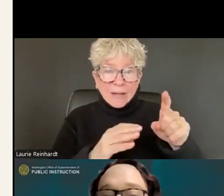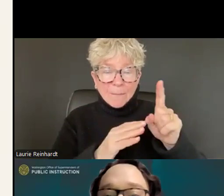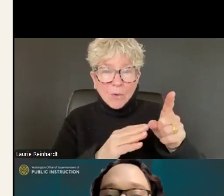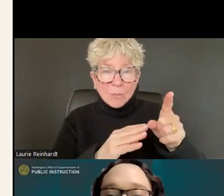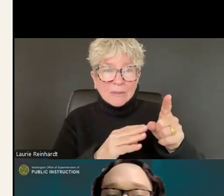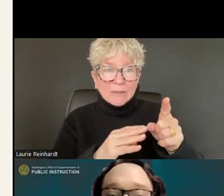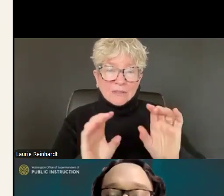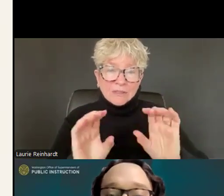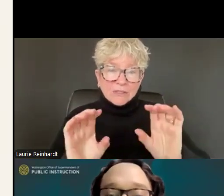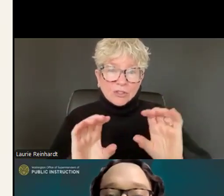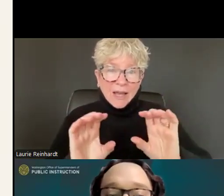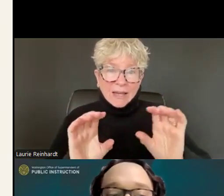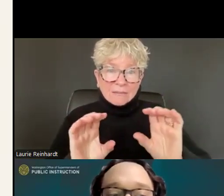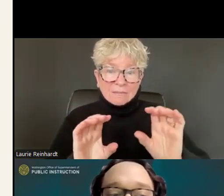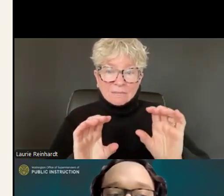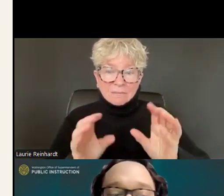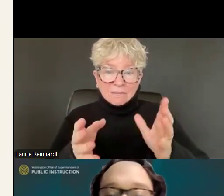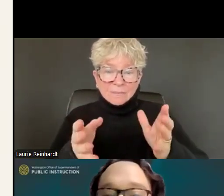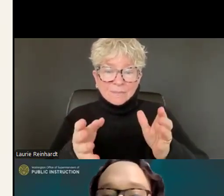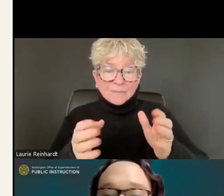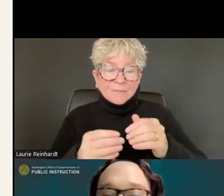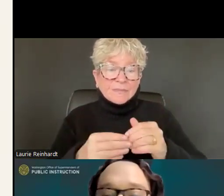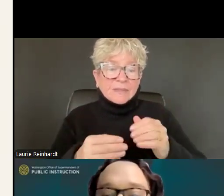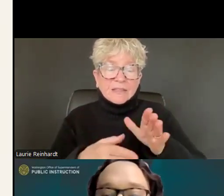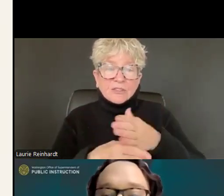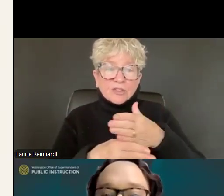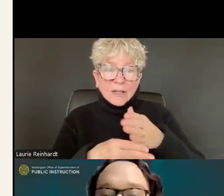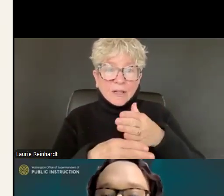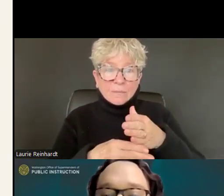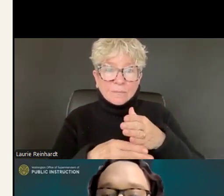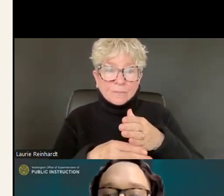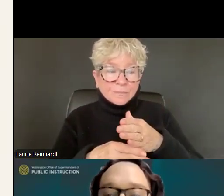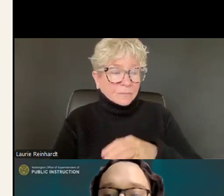the chat and share it out.